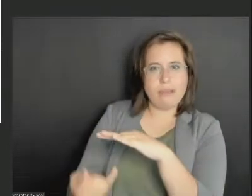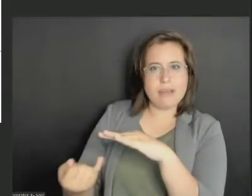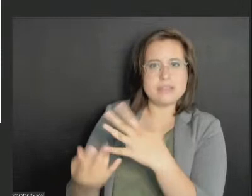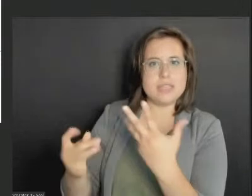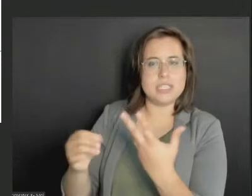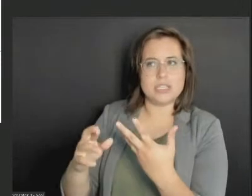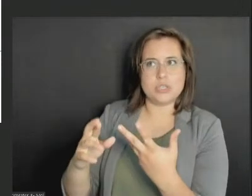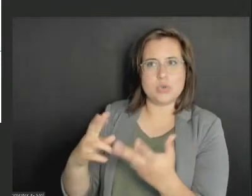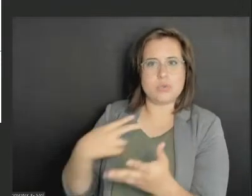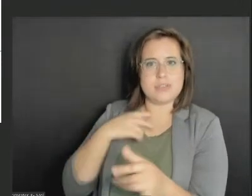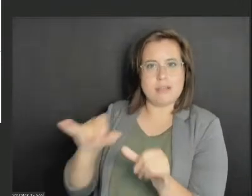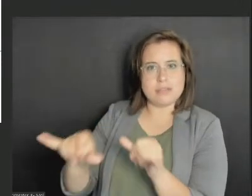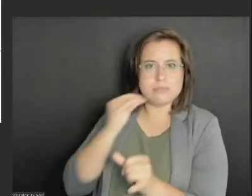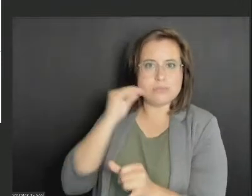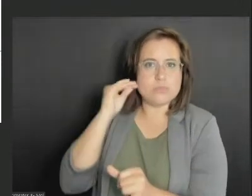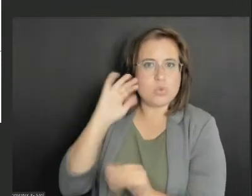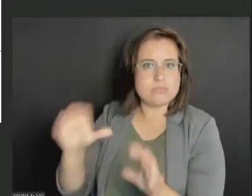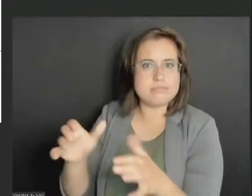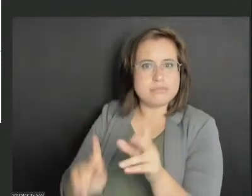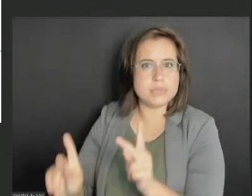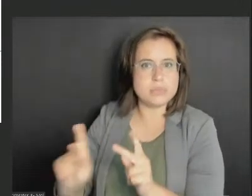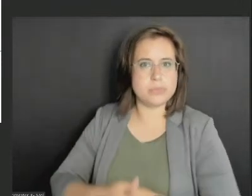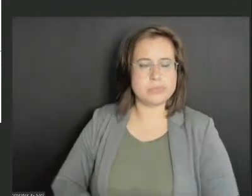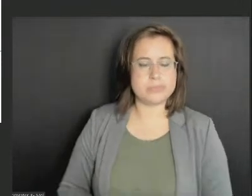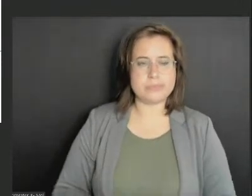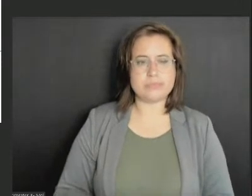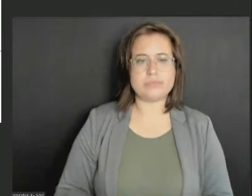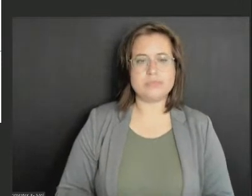populations. Next slide.